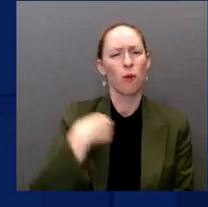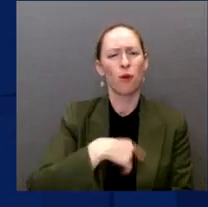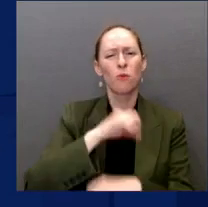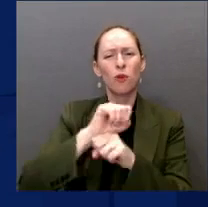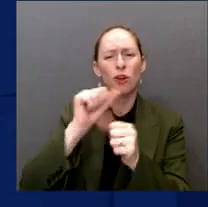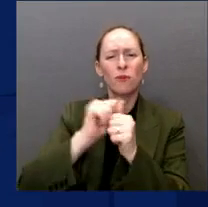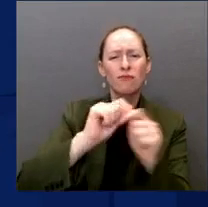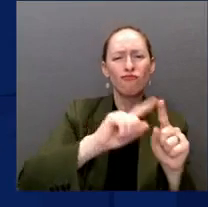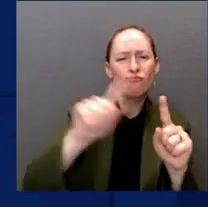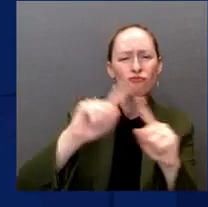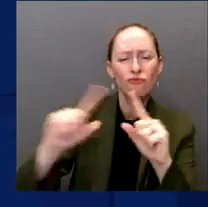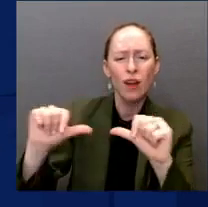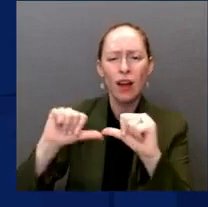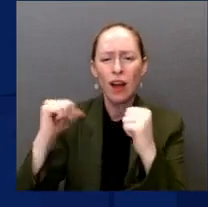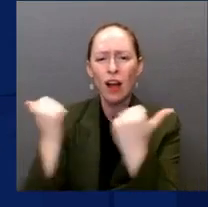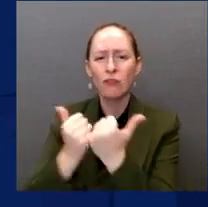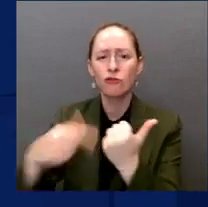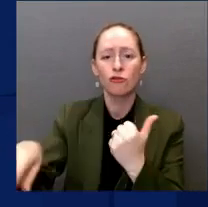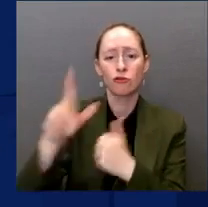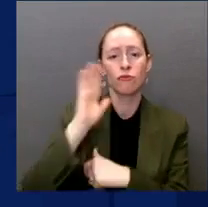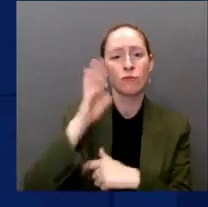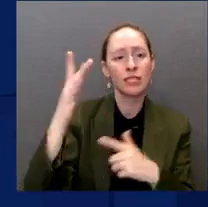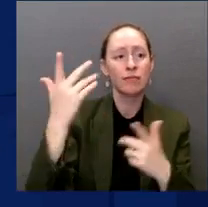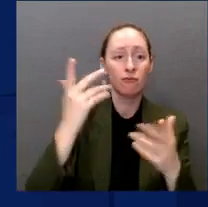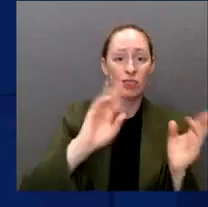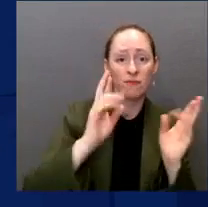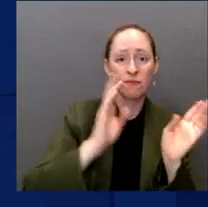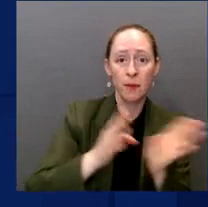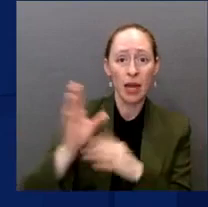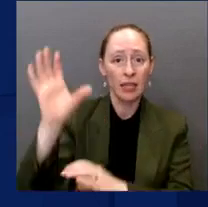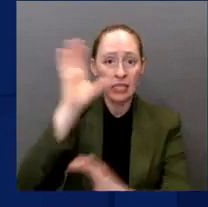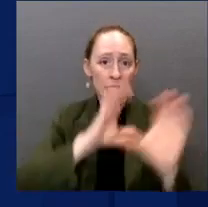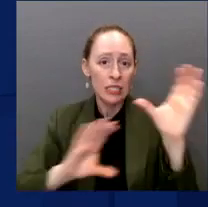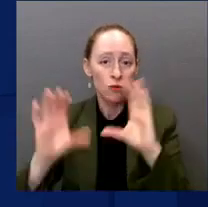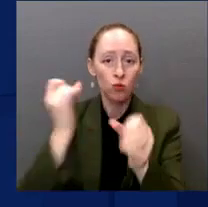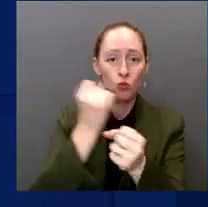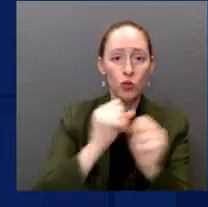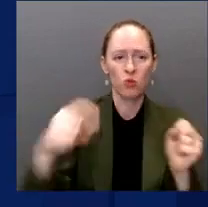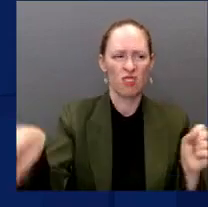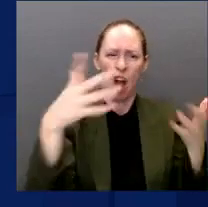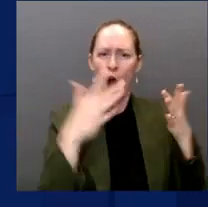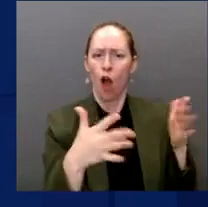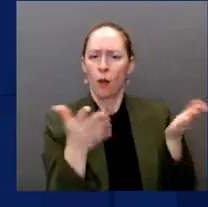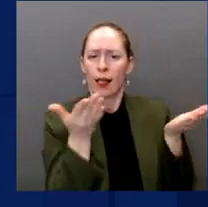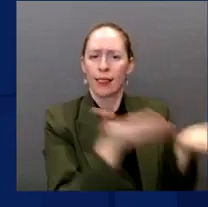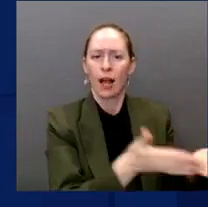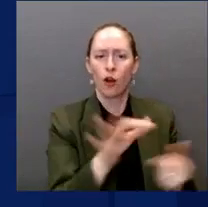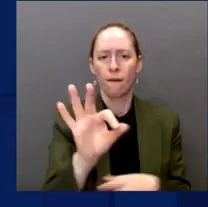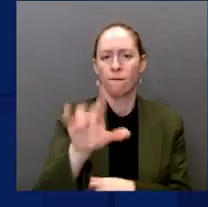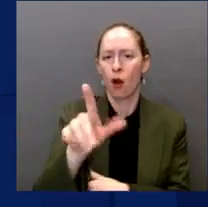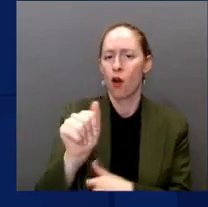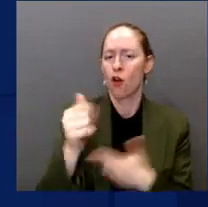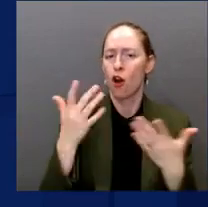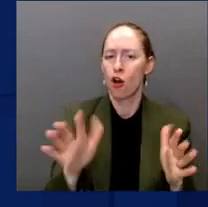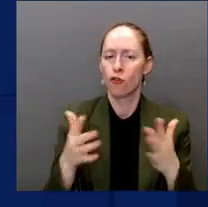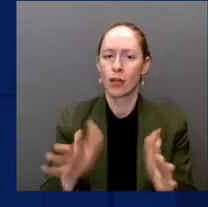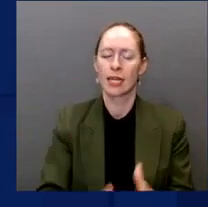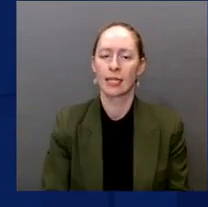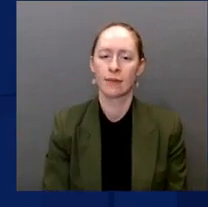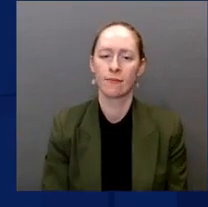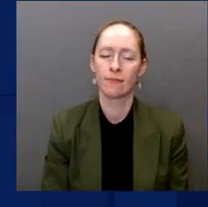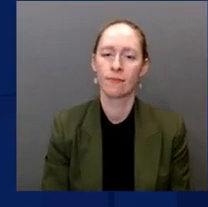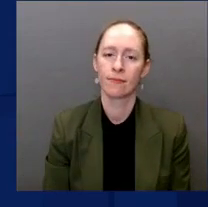speak. FEMA prepositioned literally millions of liters of water, millions of meals, and hundreds of